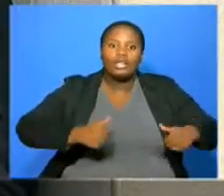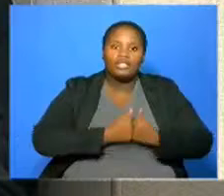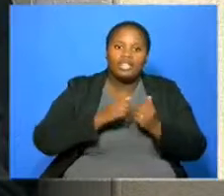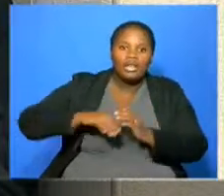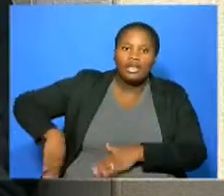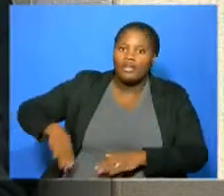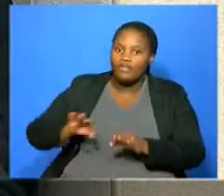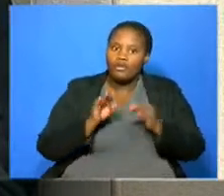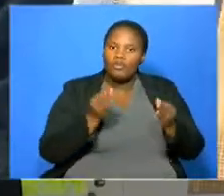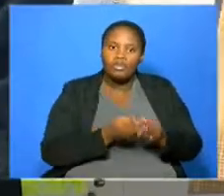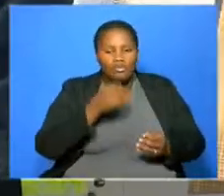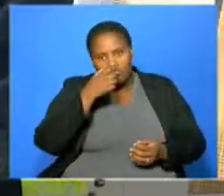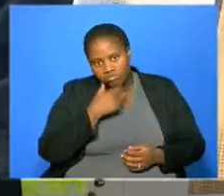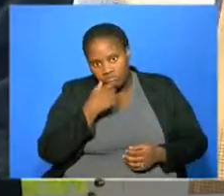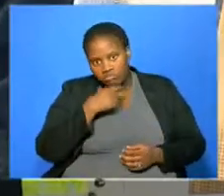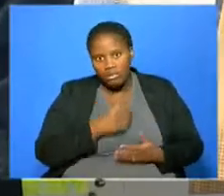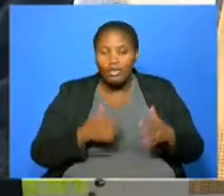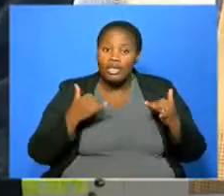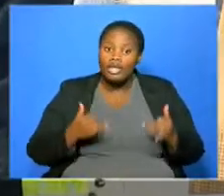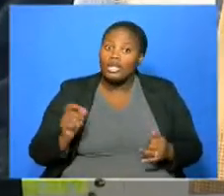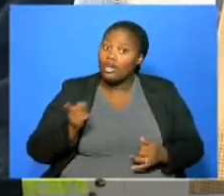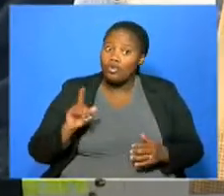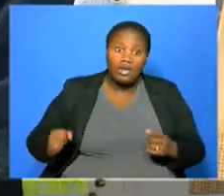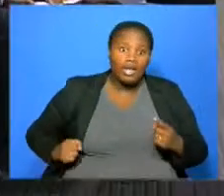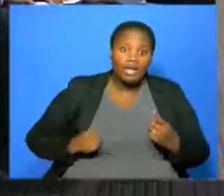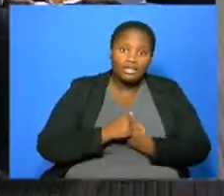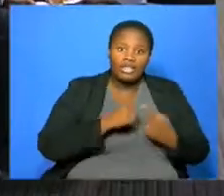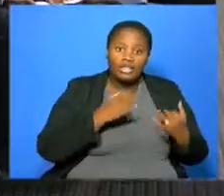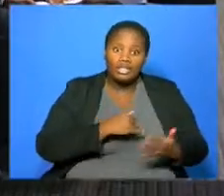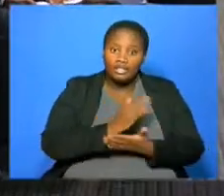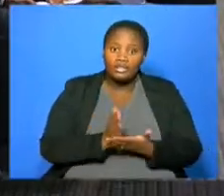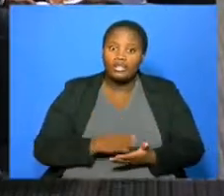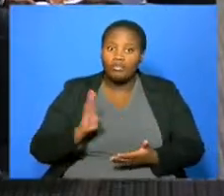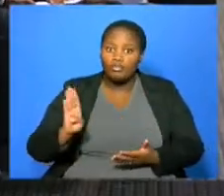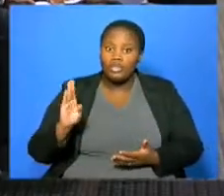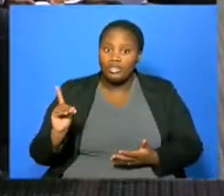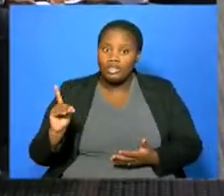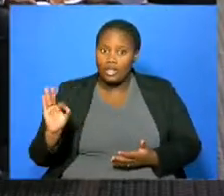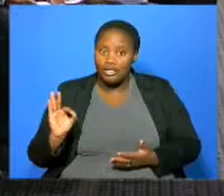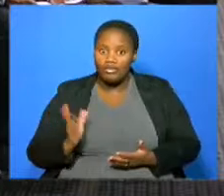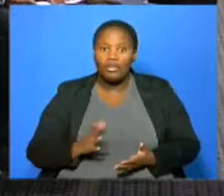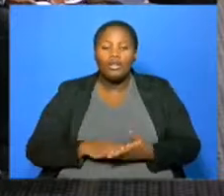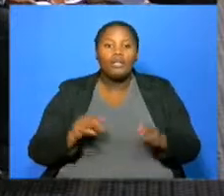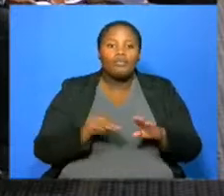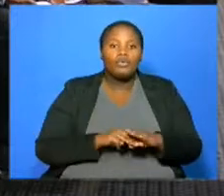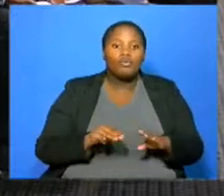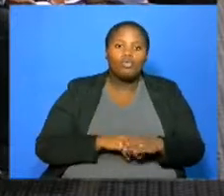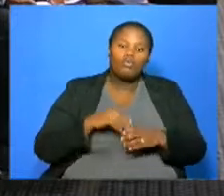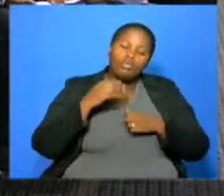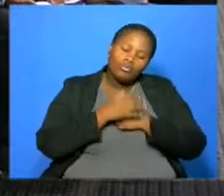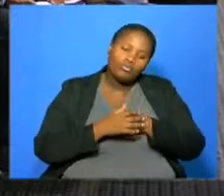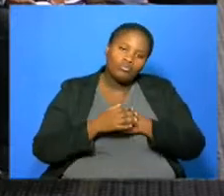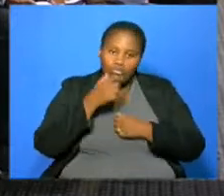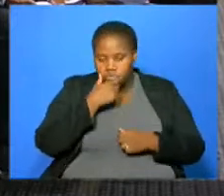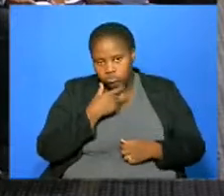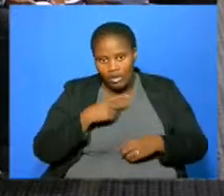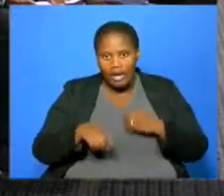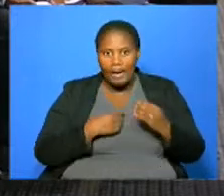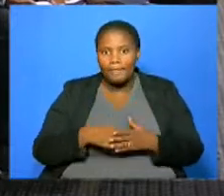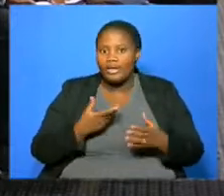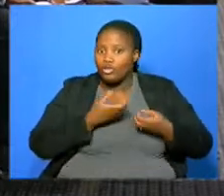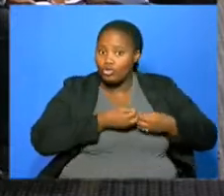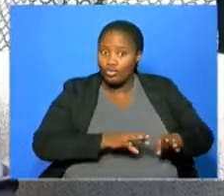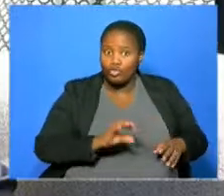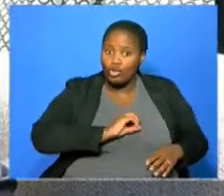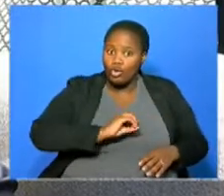families mourning in its wake, affecting even some members of the PDF who amongst those mourning their loved ones. Dr. Mokgweetsi